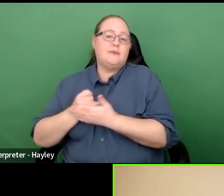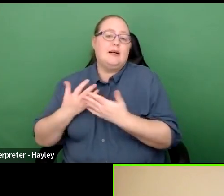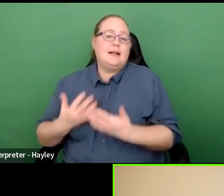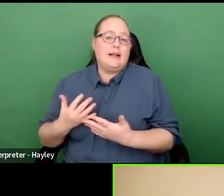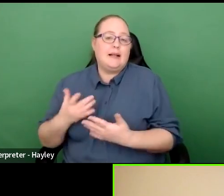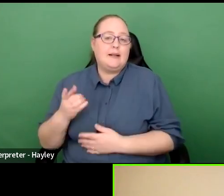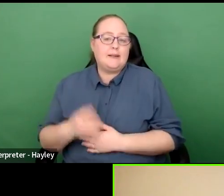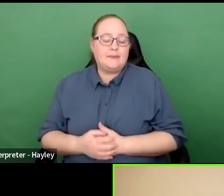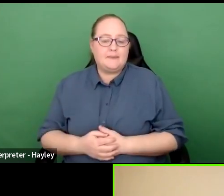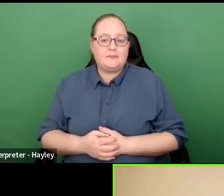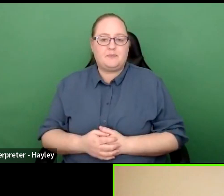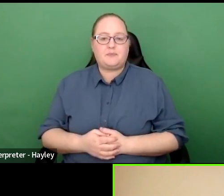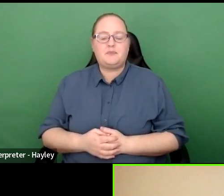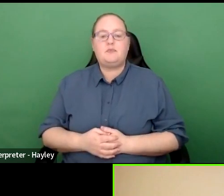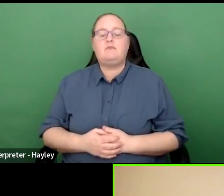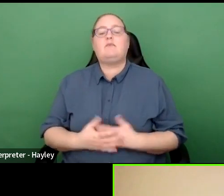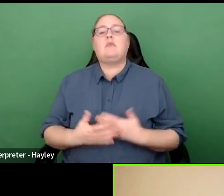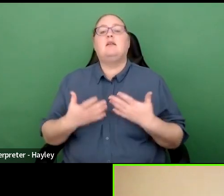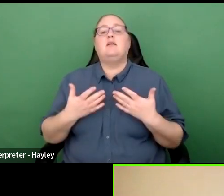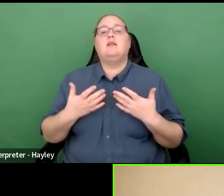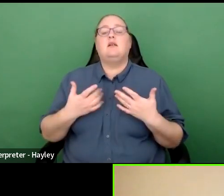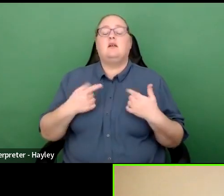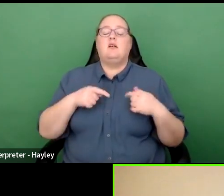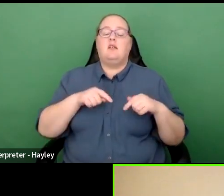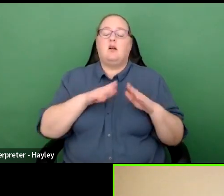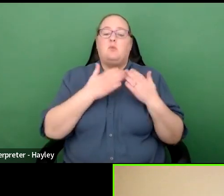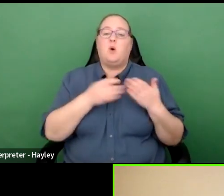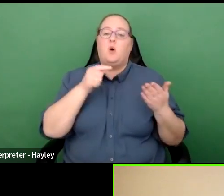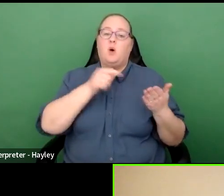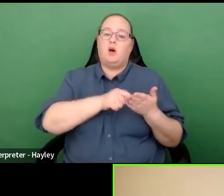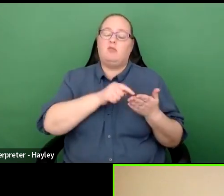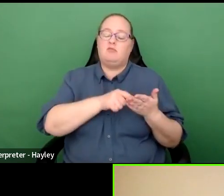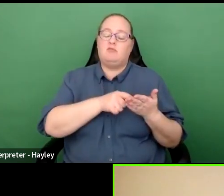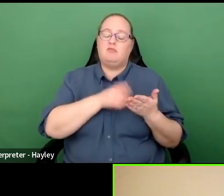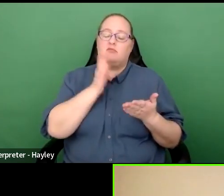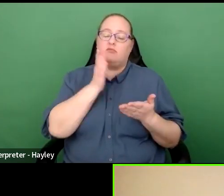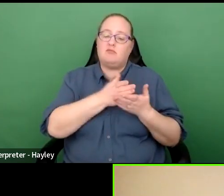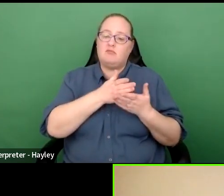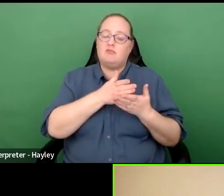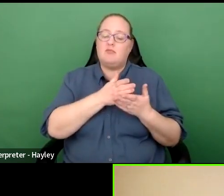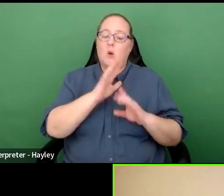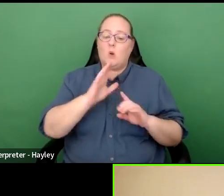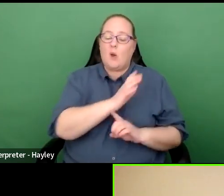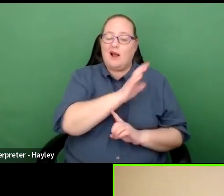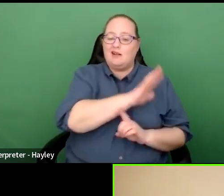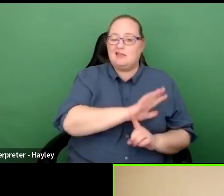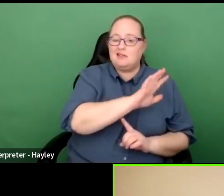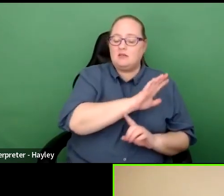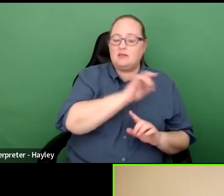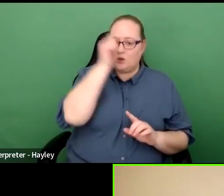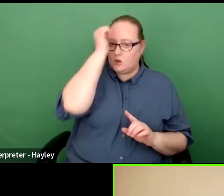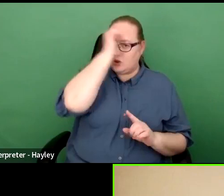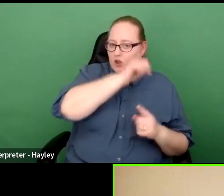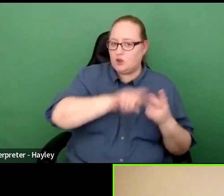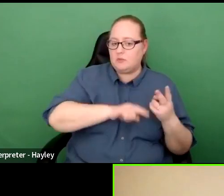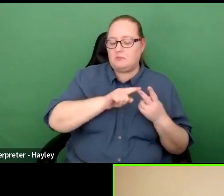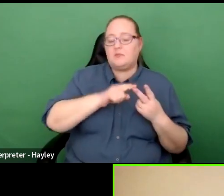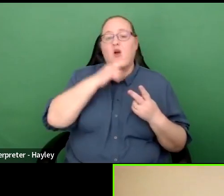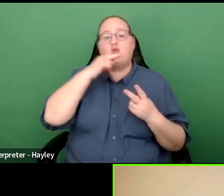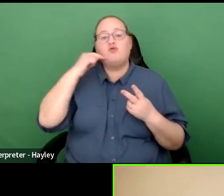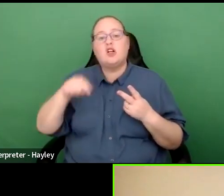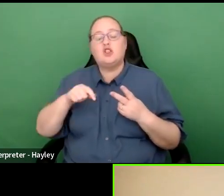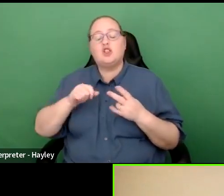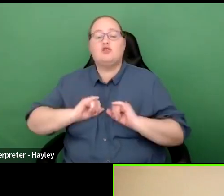So this is the book for me of precise Western scholarship, the book of Russian tragedy, the book